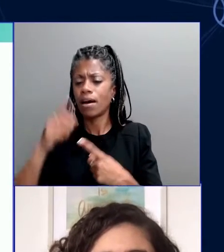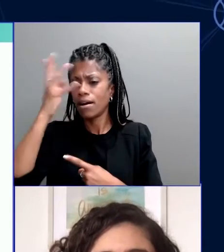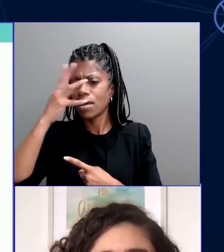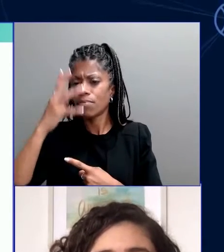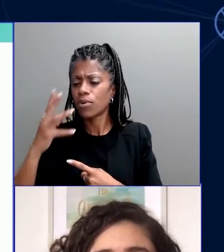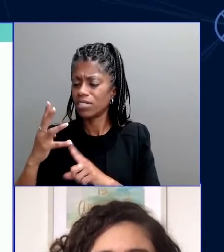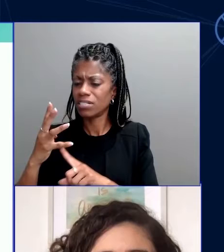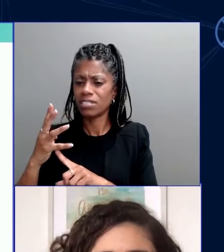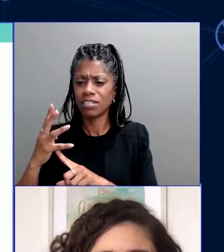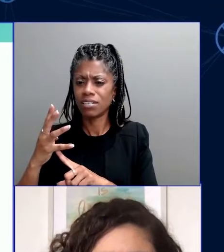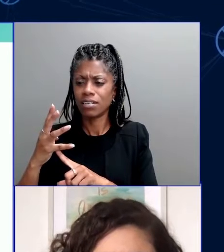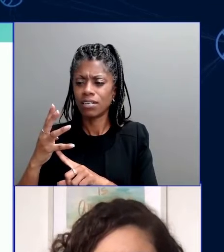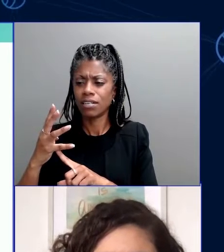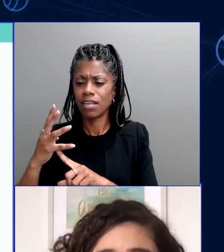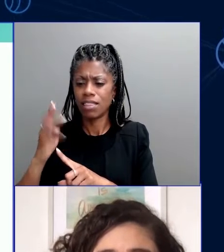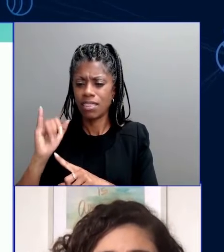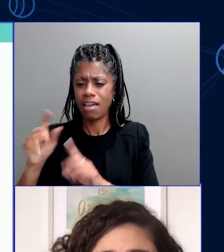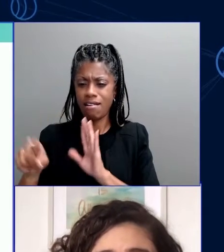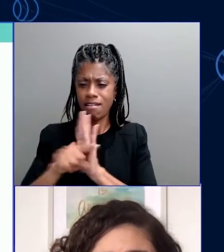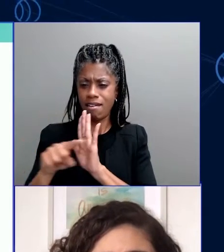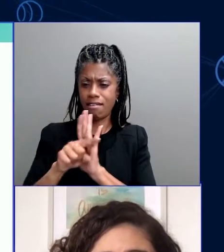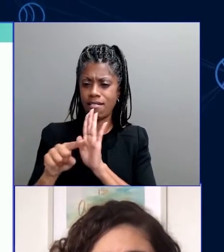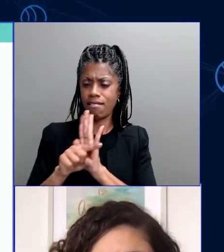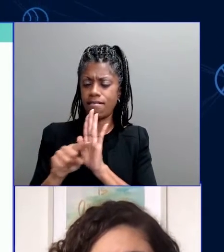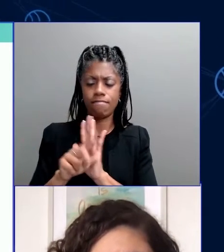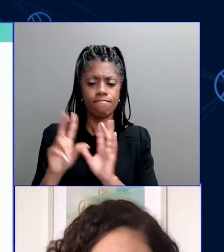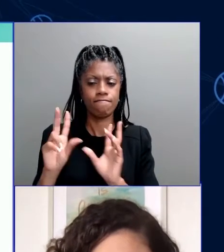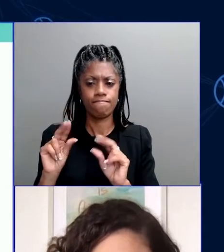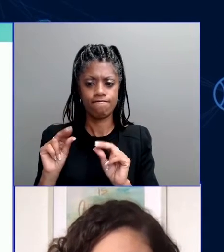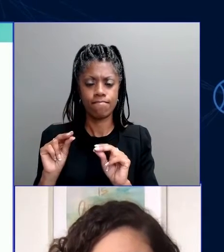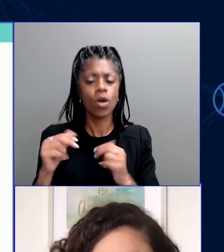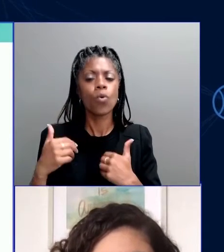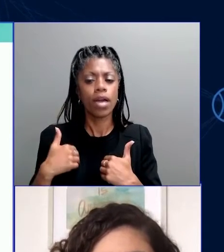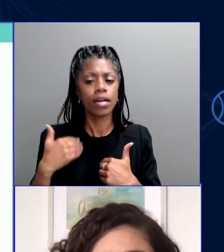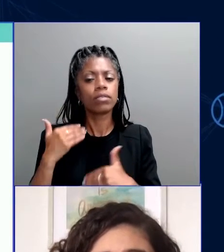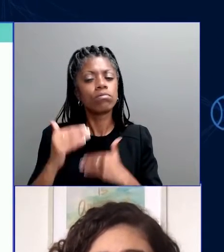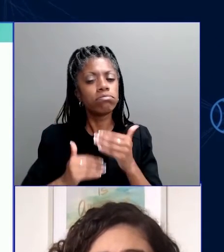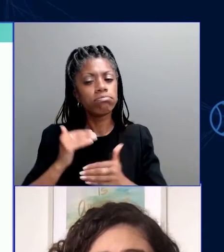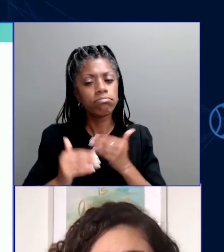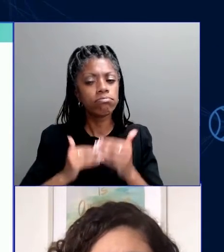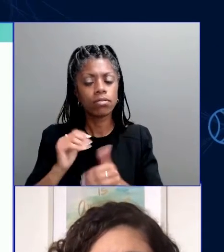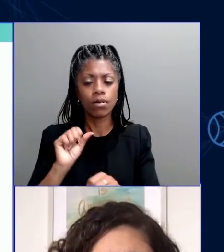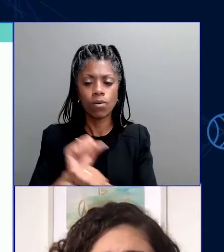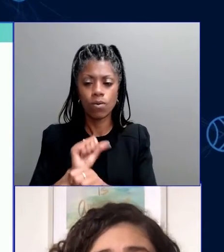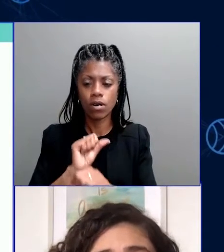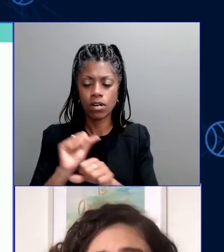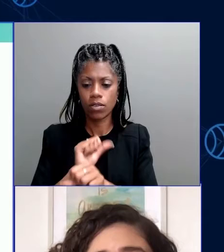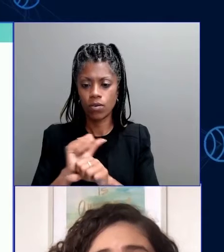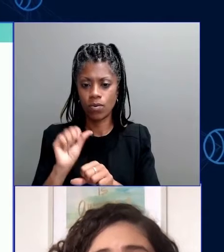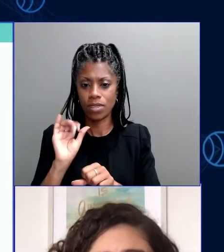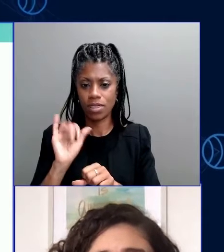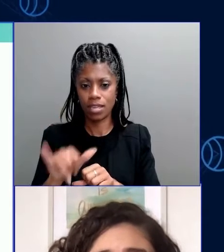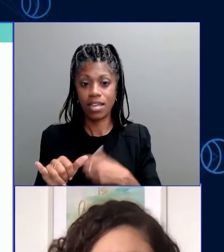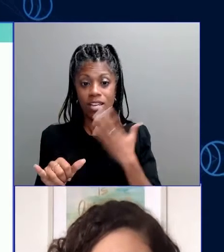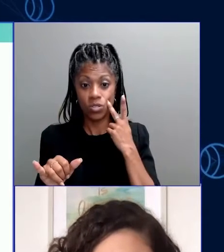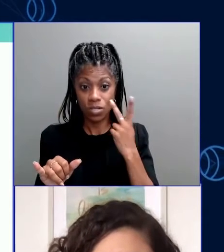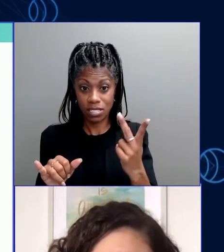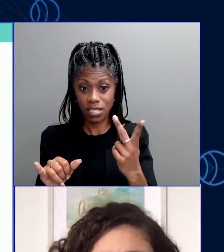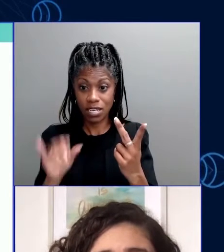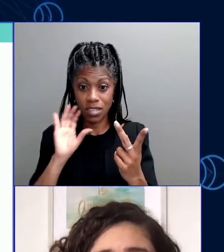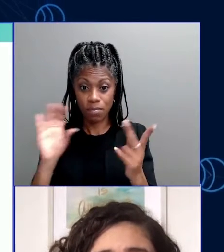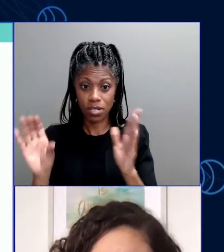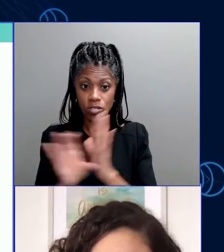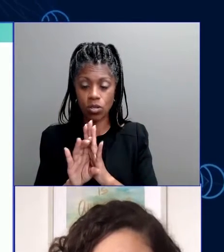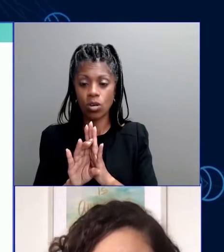that led us to a 2-pronged approach in the months and years following DACA's rescission. As you can see in the picture, we mobilized across the country